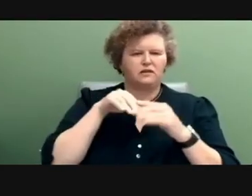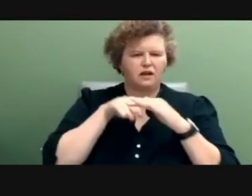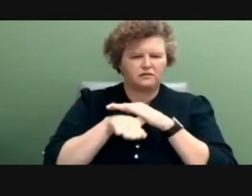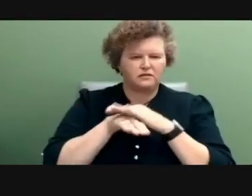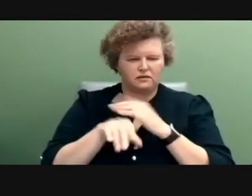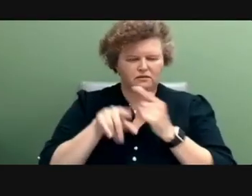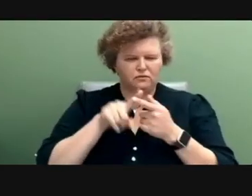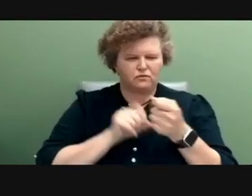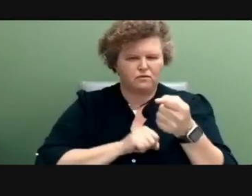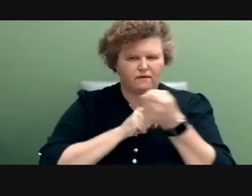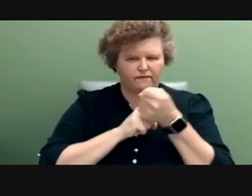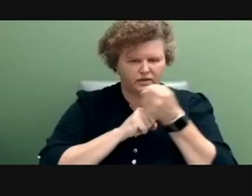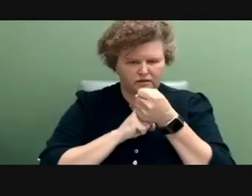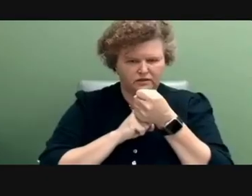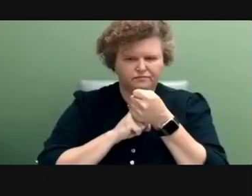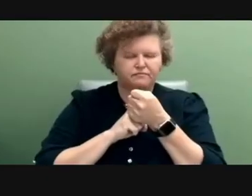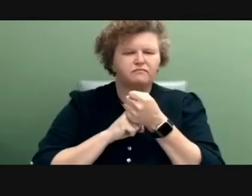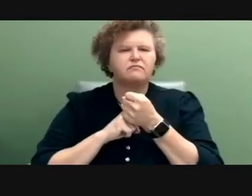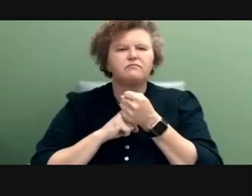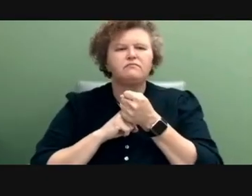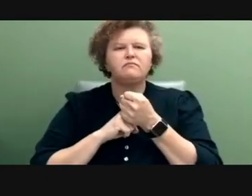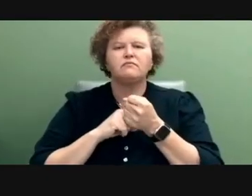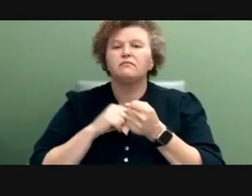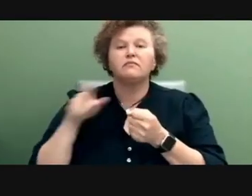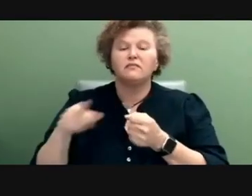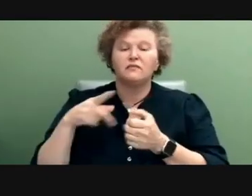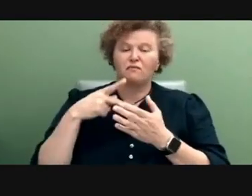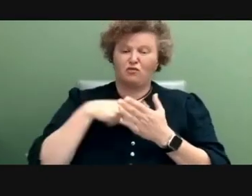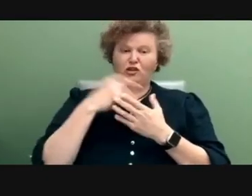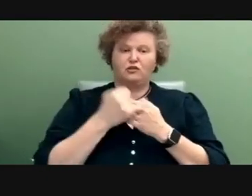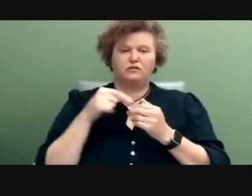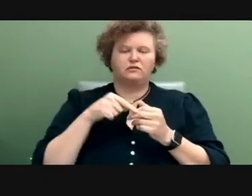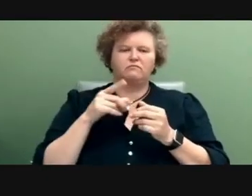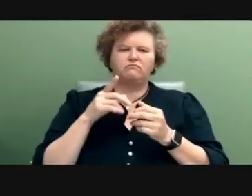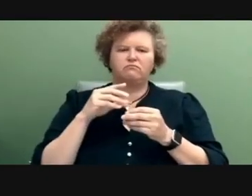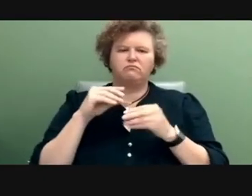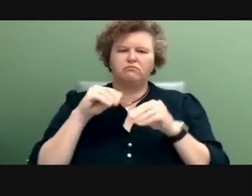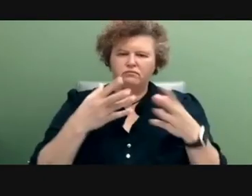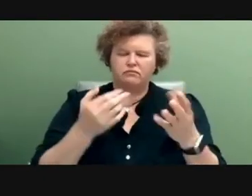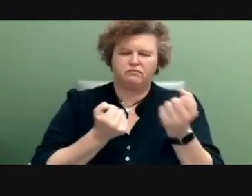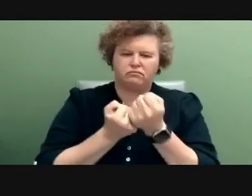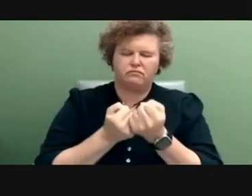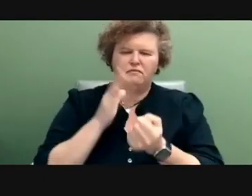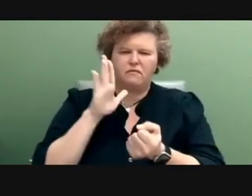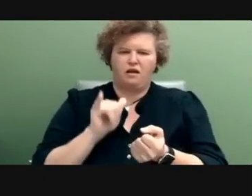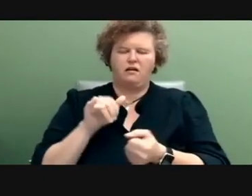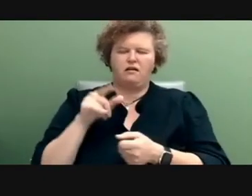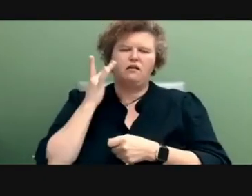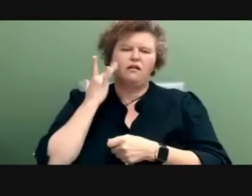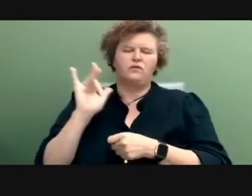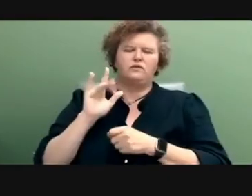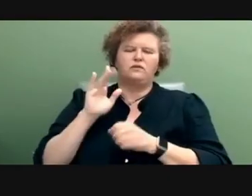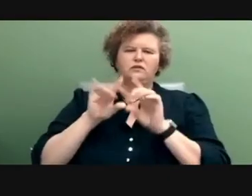Hearing. This program is Deaf Plus Access to Advocacy. This project